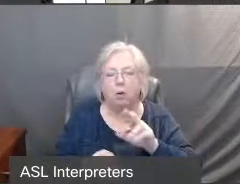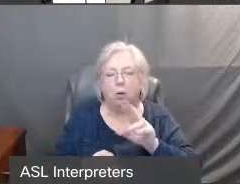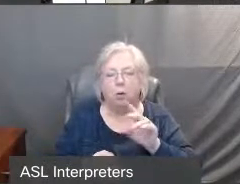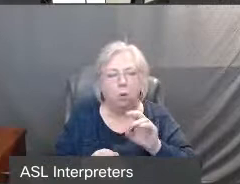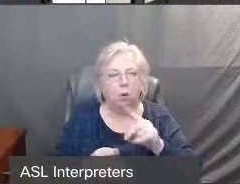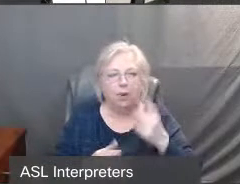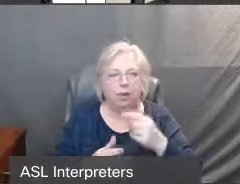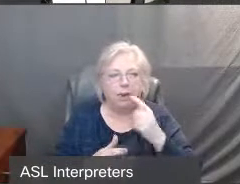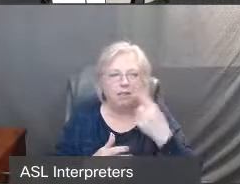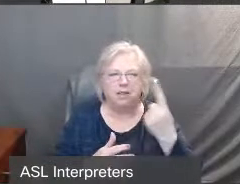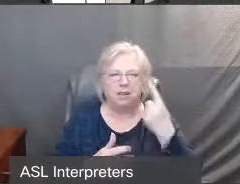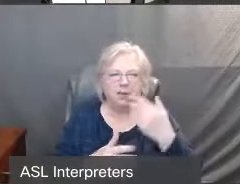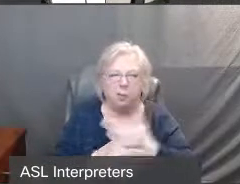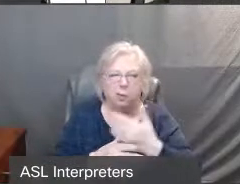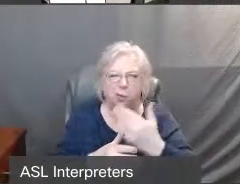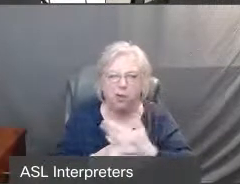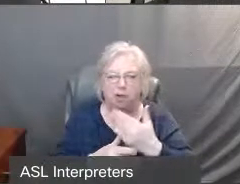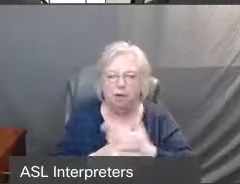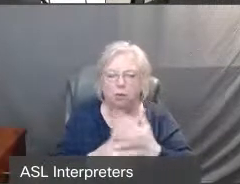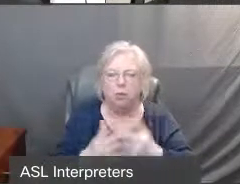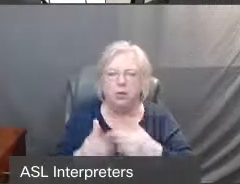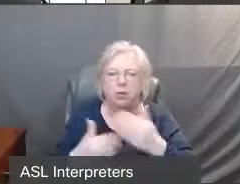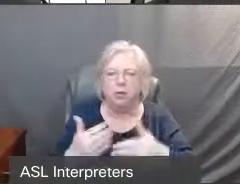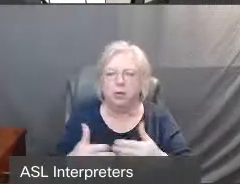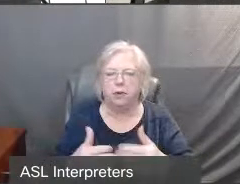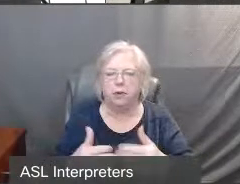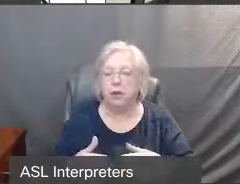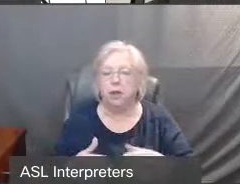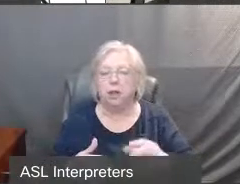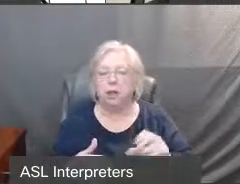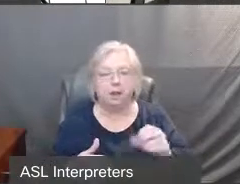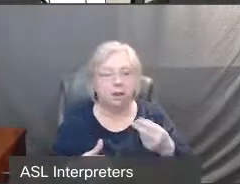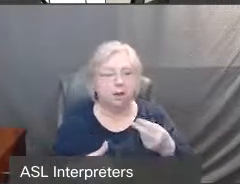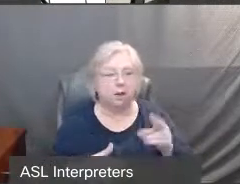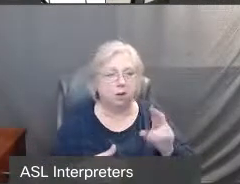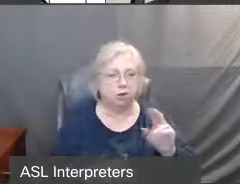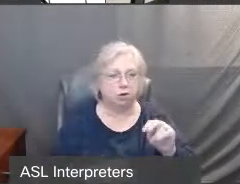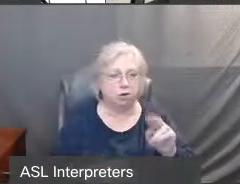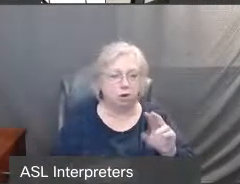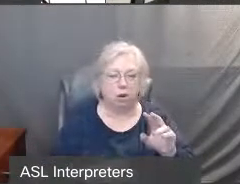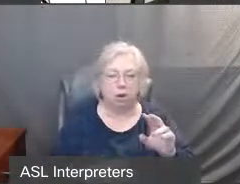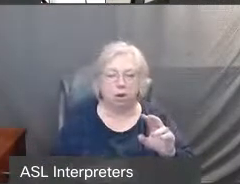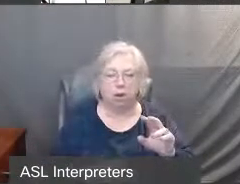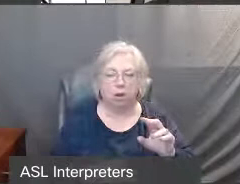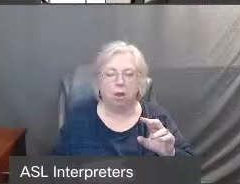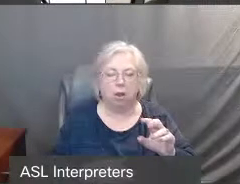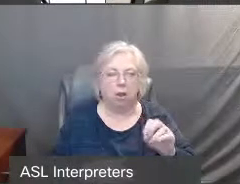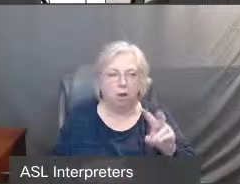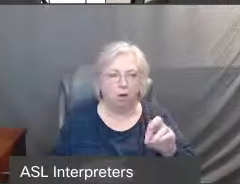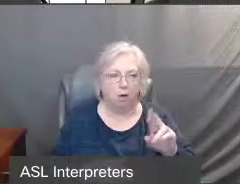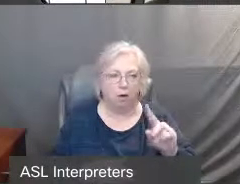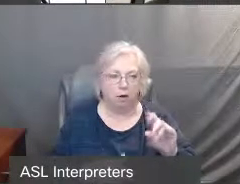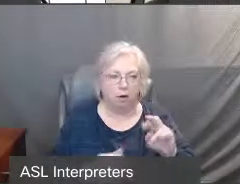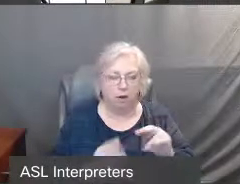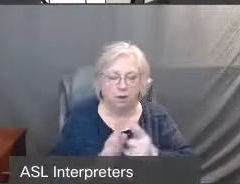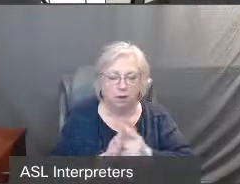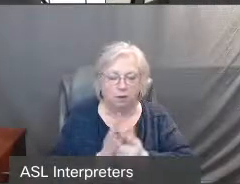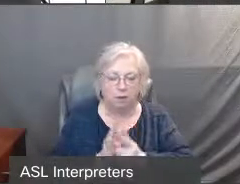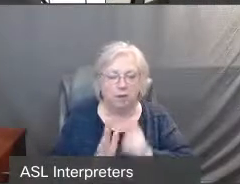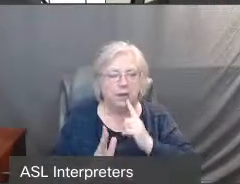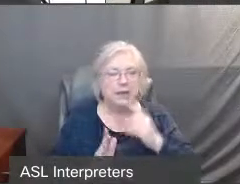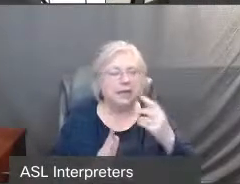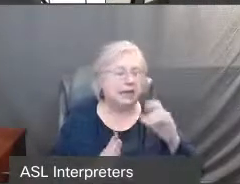a nuisance. What's that process? Yes, sir. This is Sean Overton, the deputy city attorney, and the process would be the neighbors would